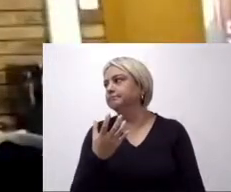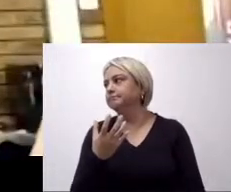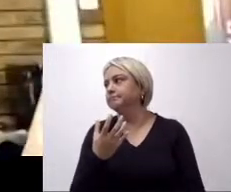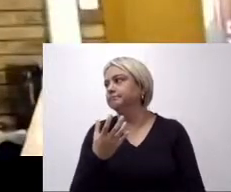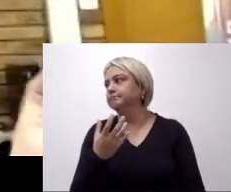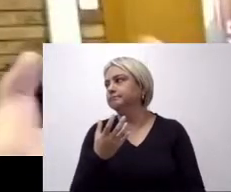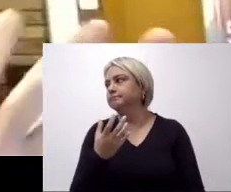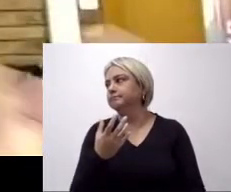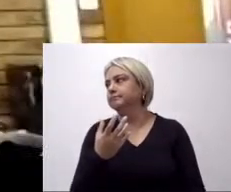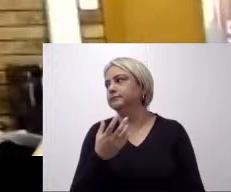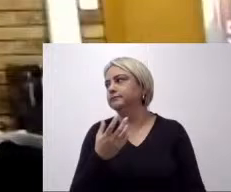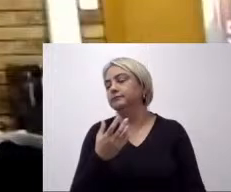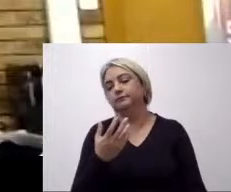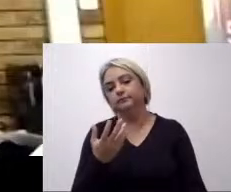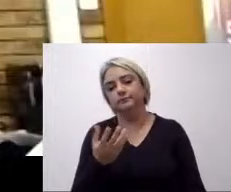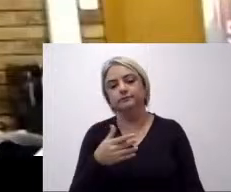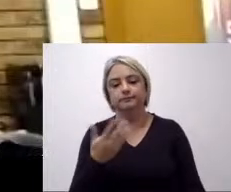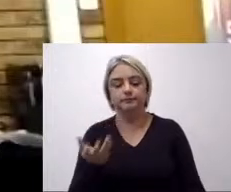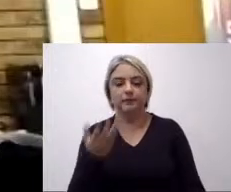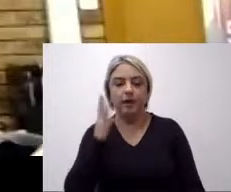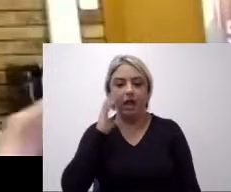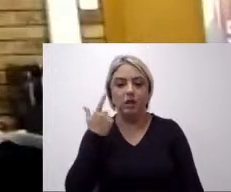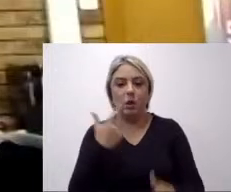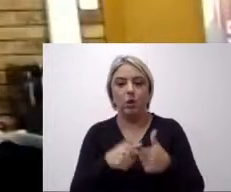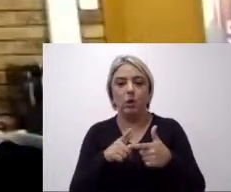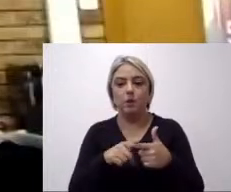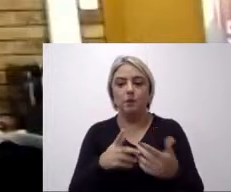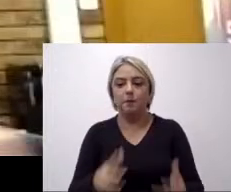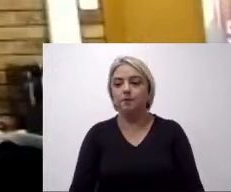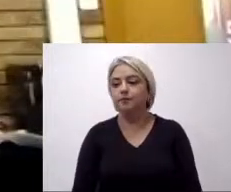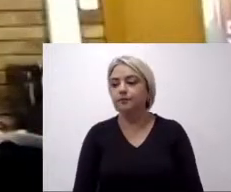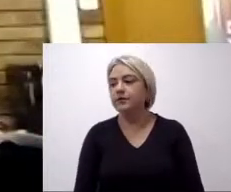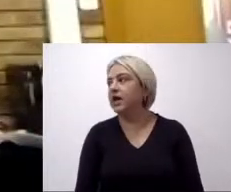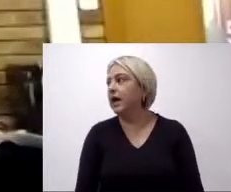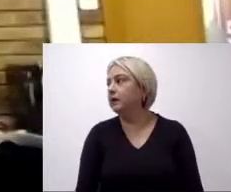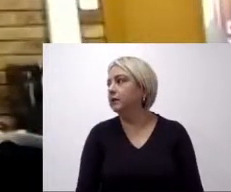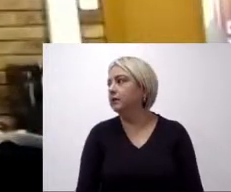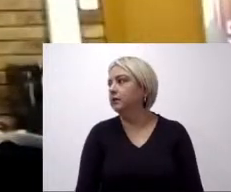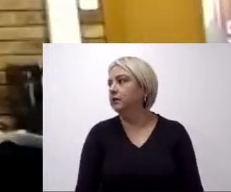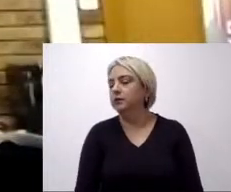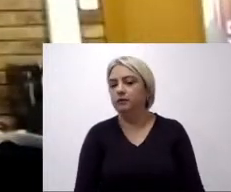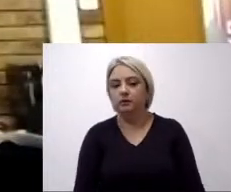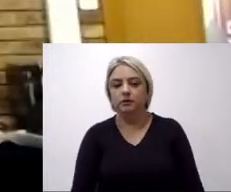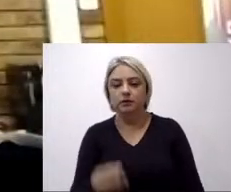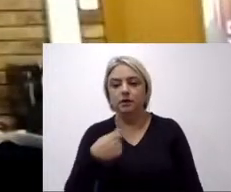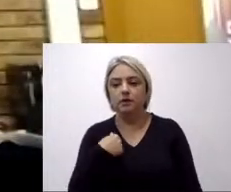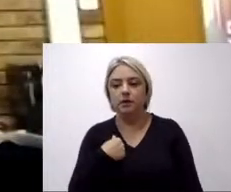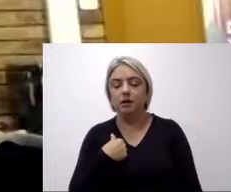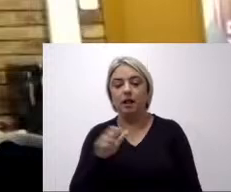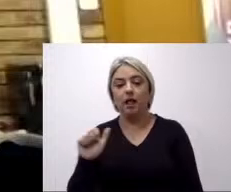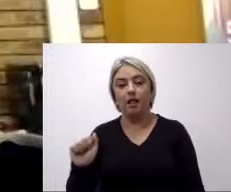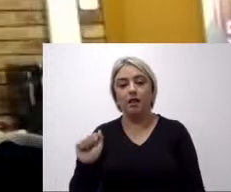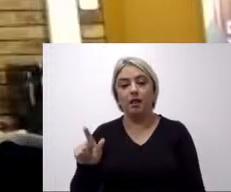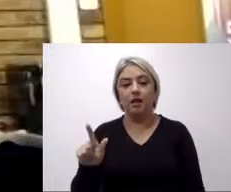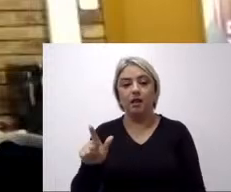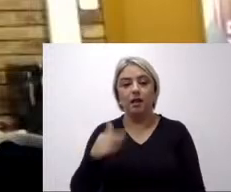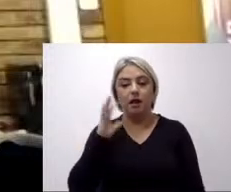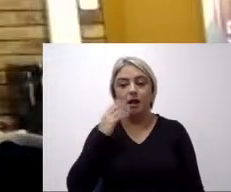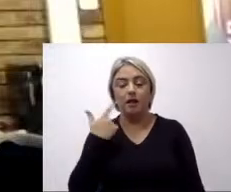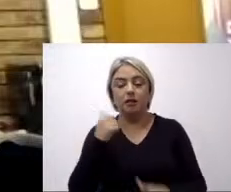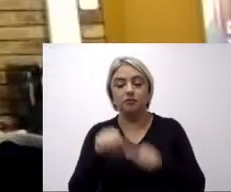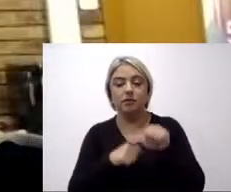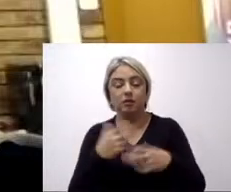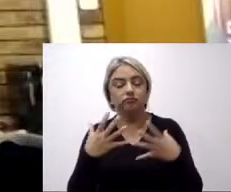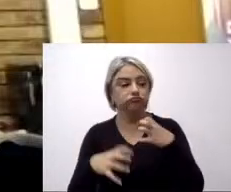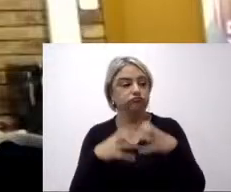solution at the time A become another solution after a lot of conflict. because you find the trace of the